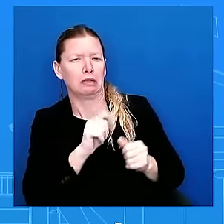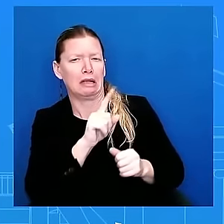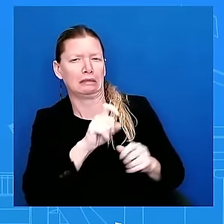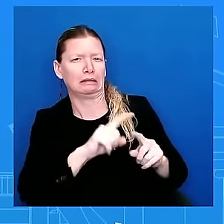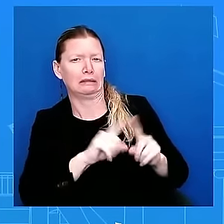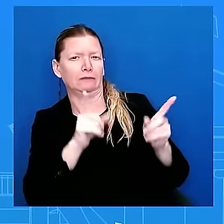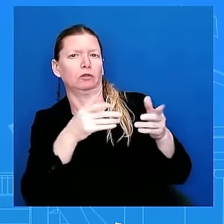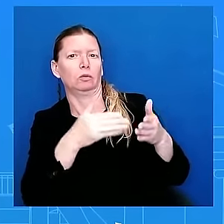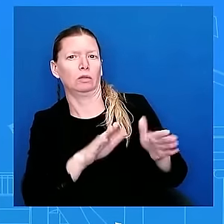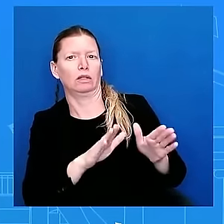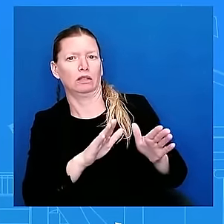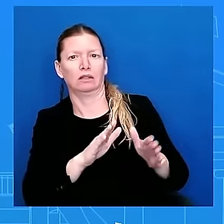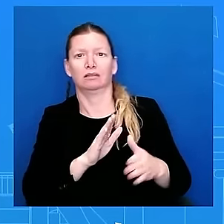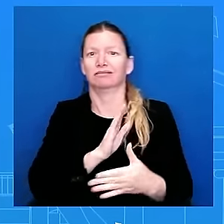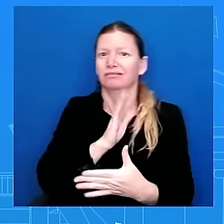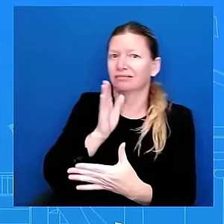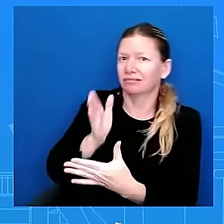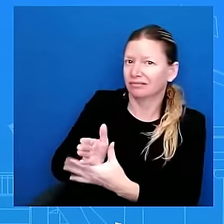Reed